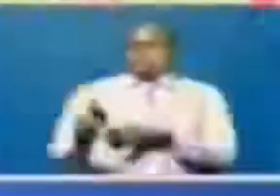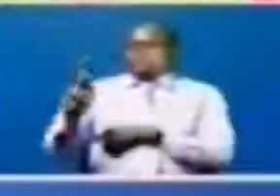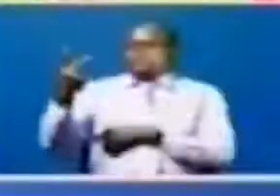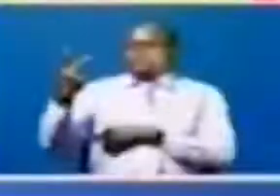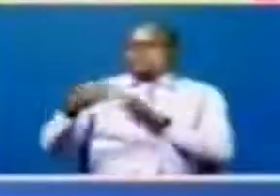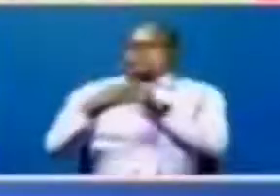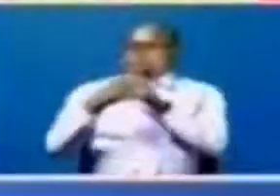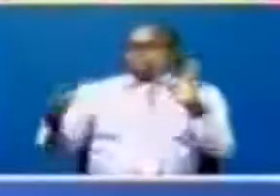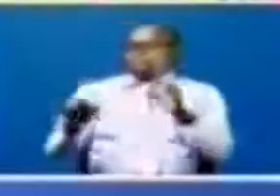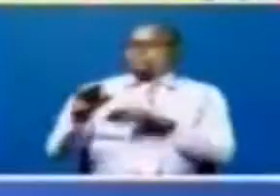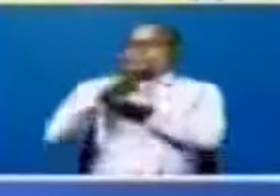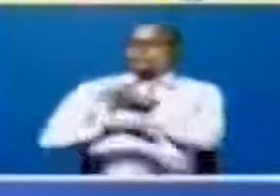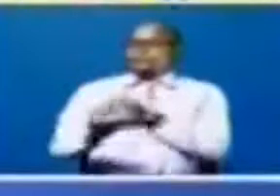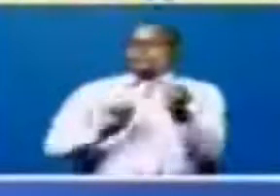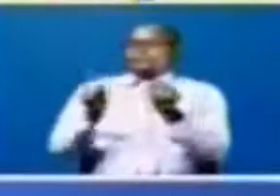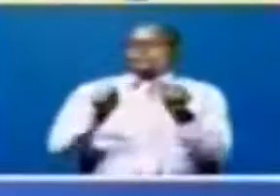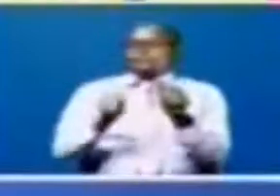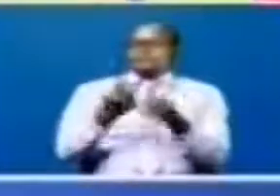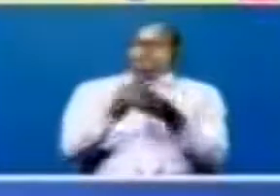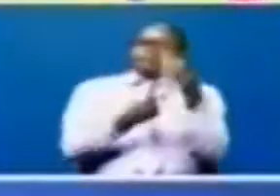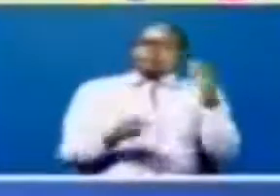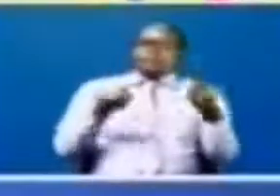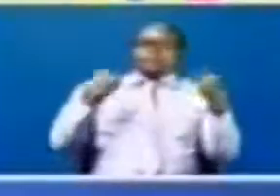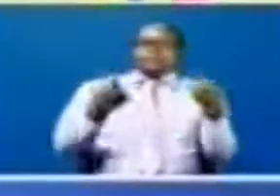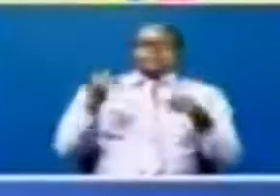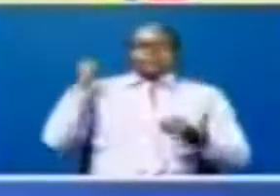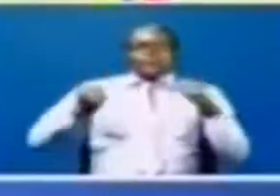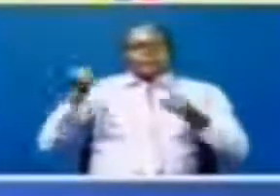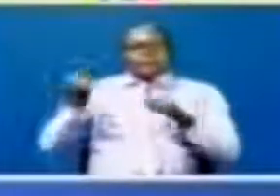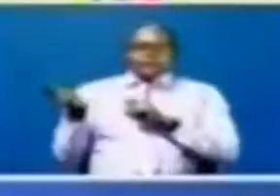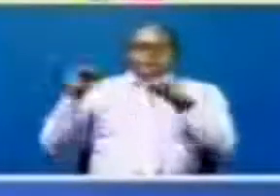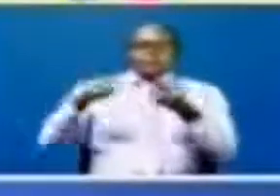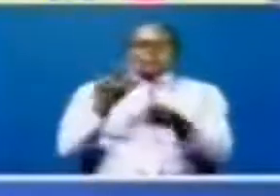well-known country for sports, both team and athletics, and we're just here to